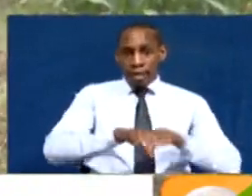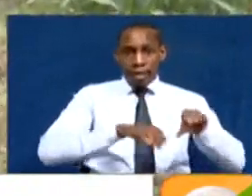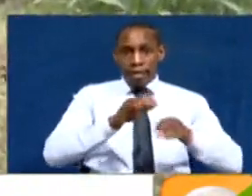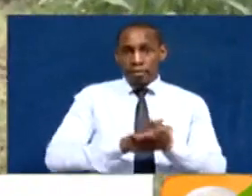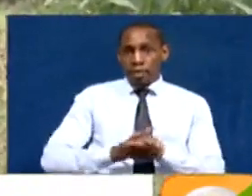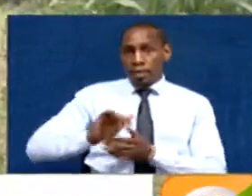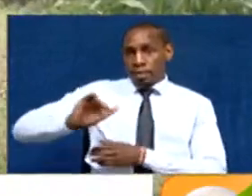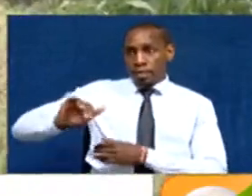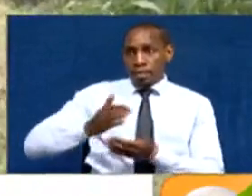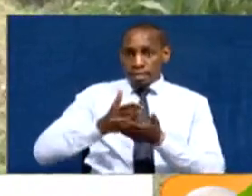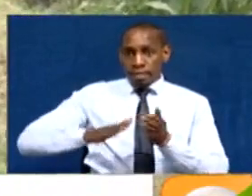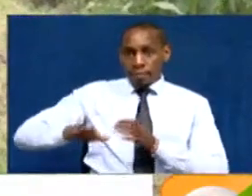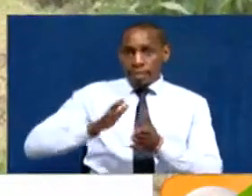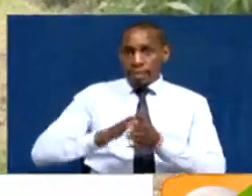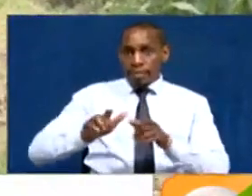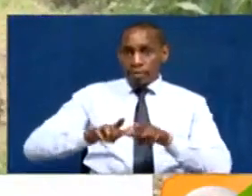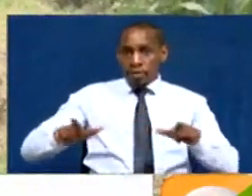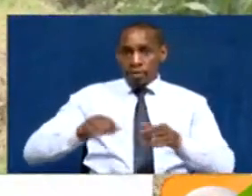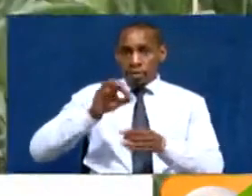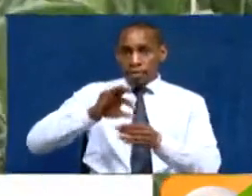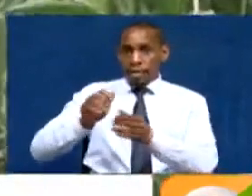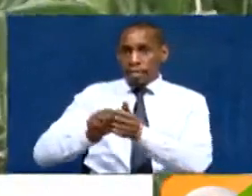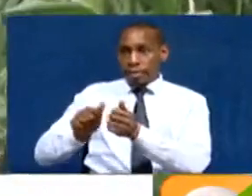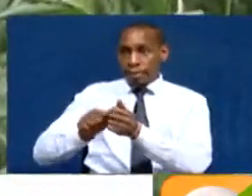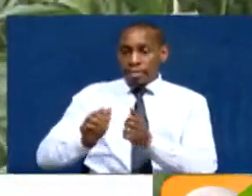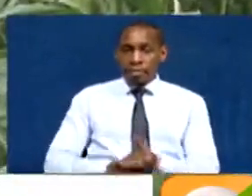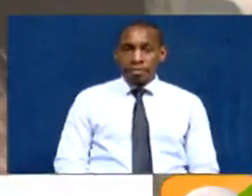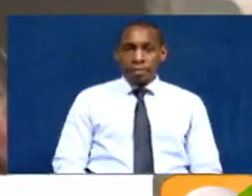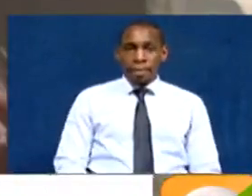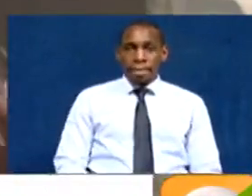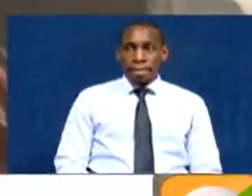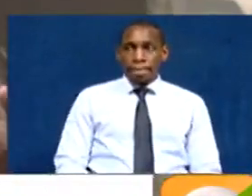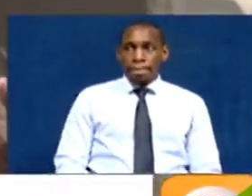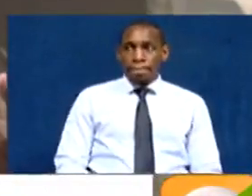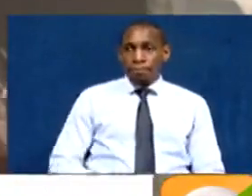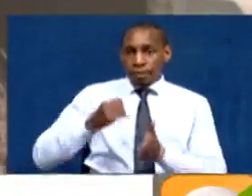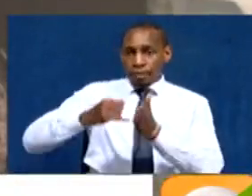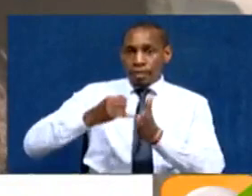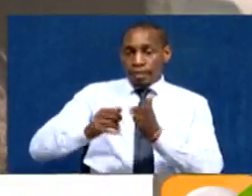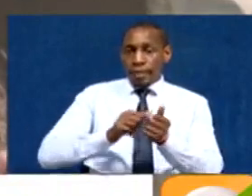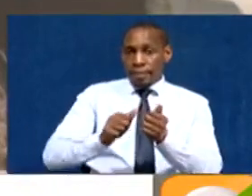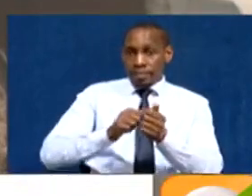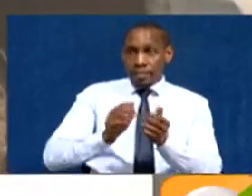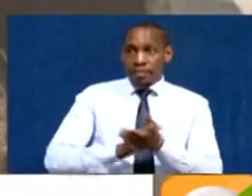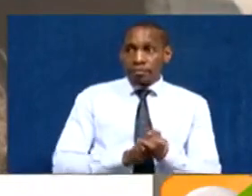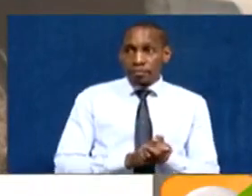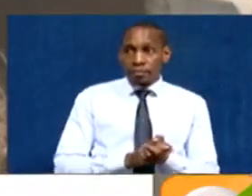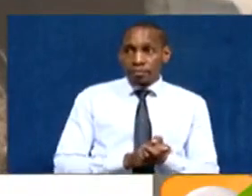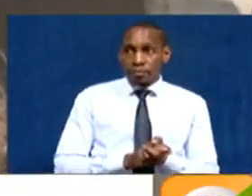They set aside a section of their farm to grow maize. We grind maize cobs,